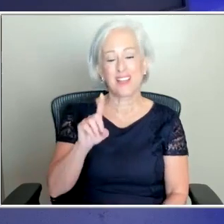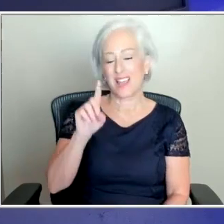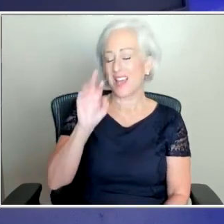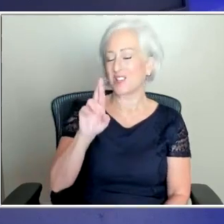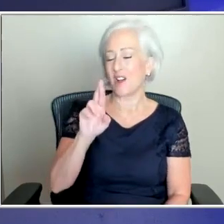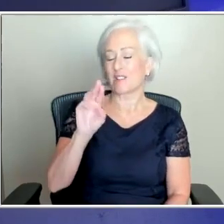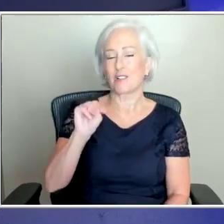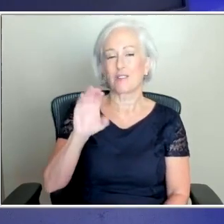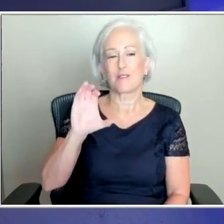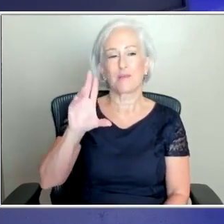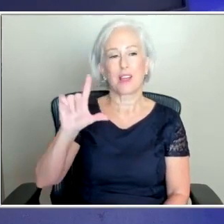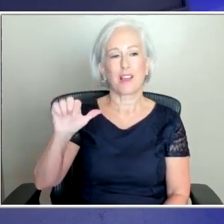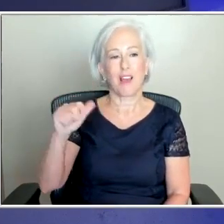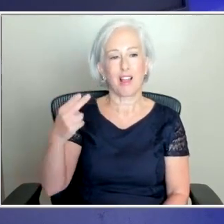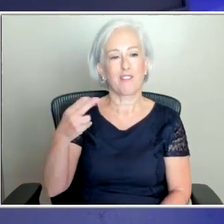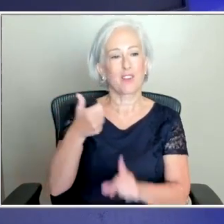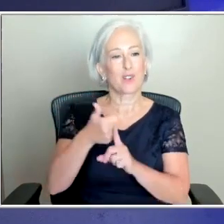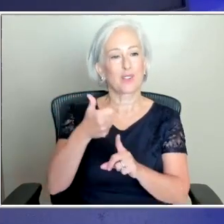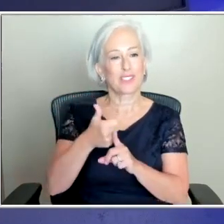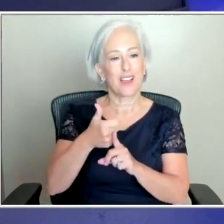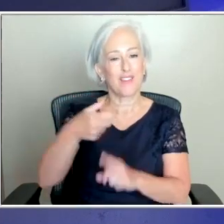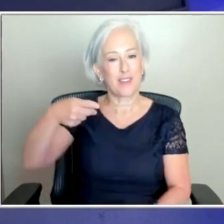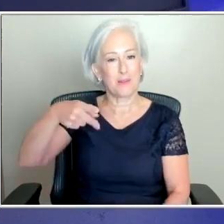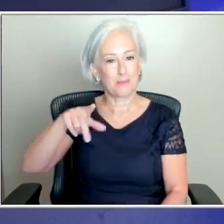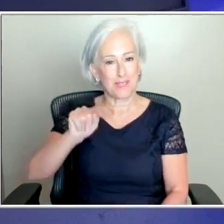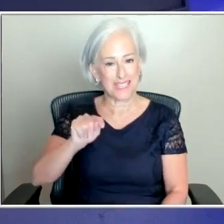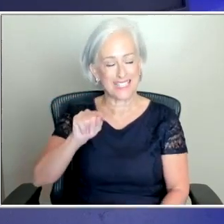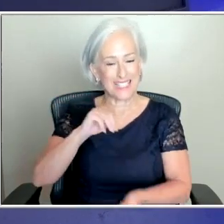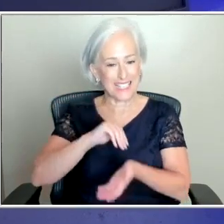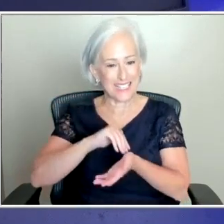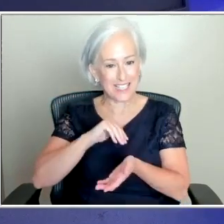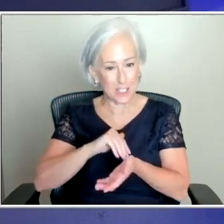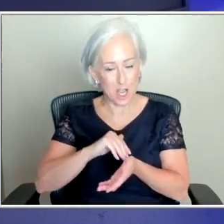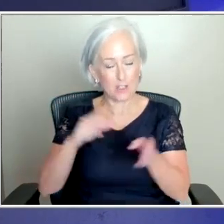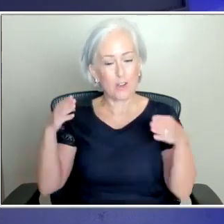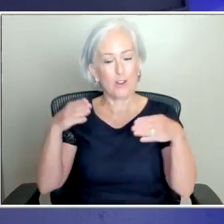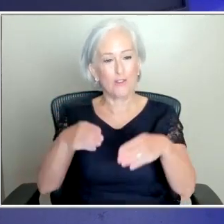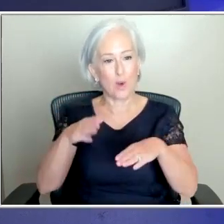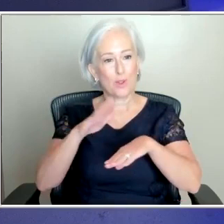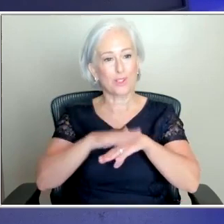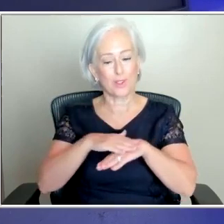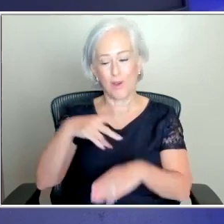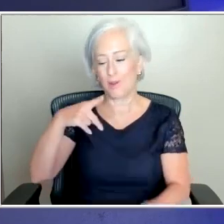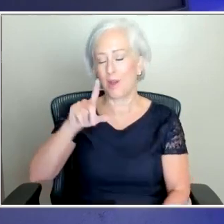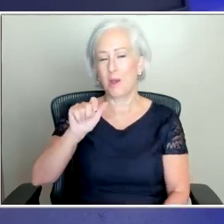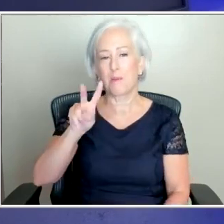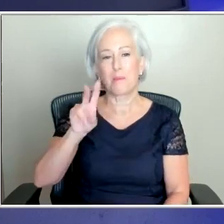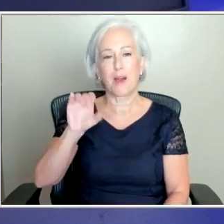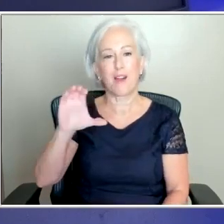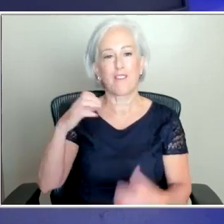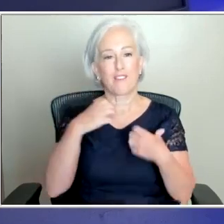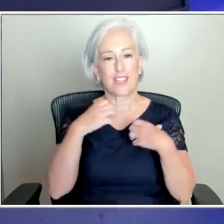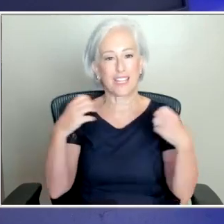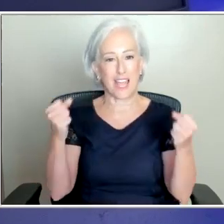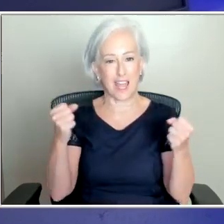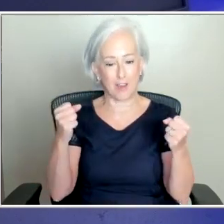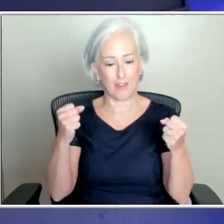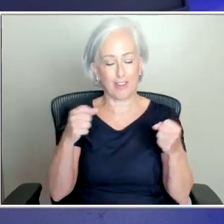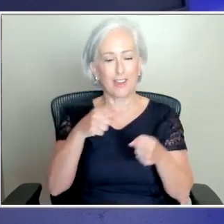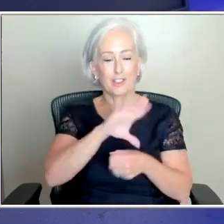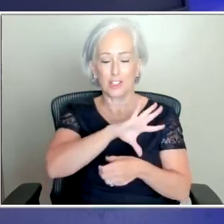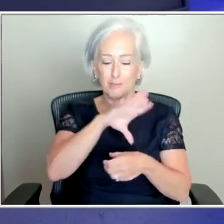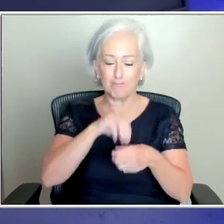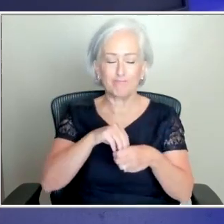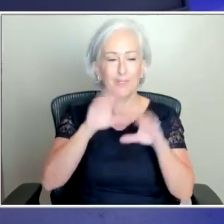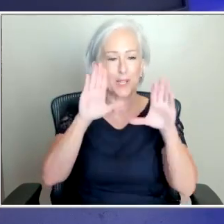and focuses specifically on pelvic health therapy here at the health system, and she is part of a great team of the Pelvic